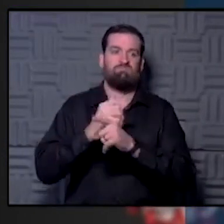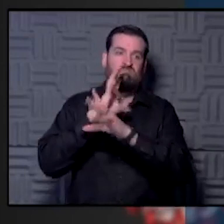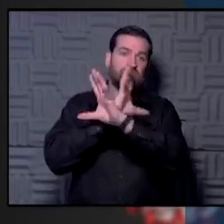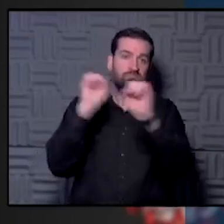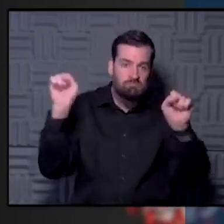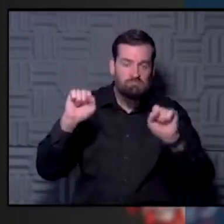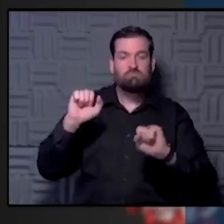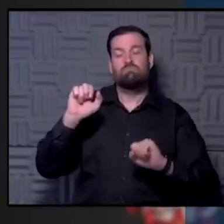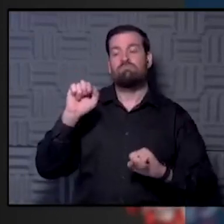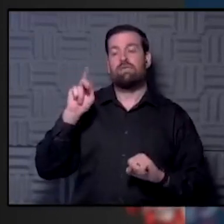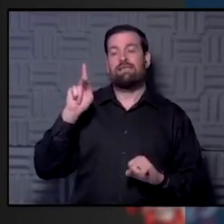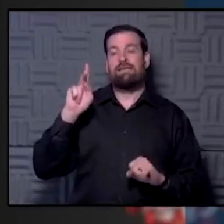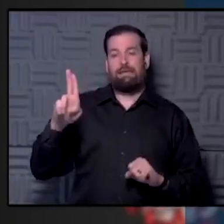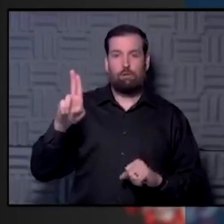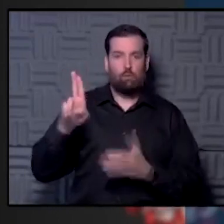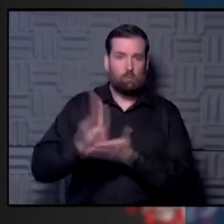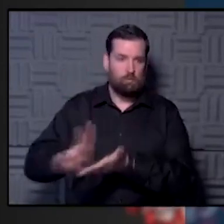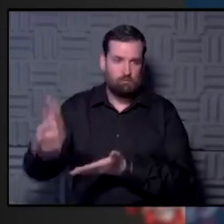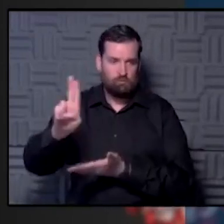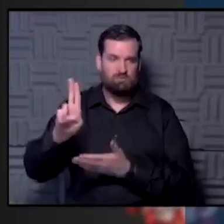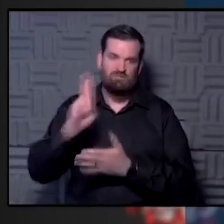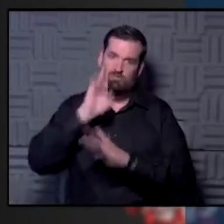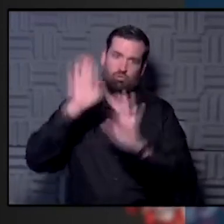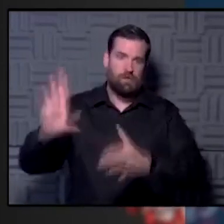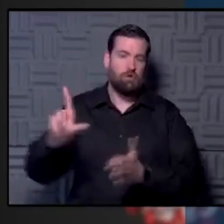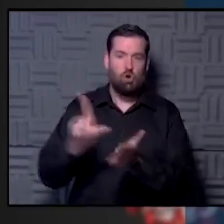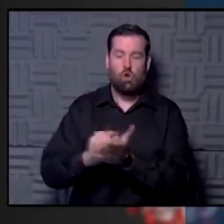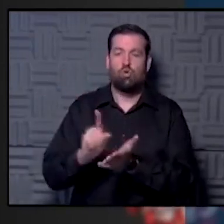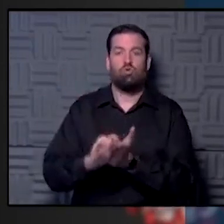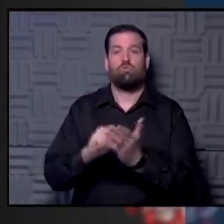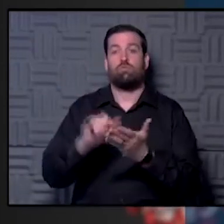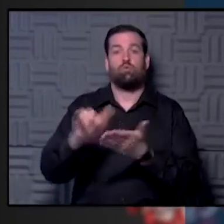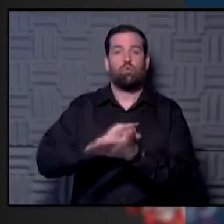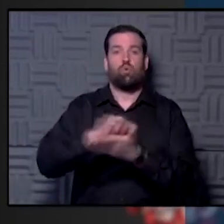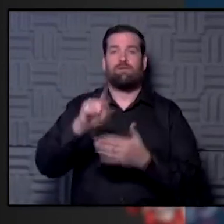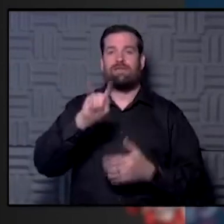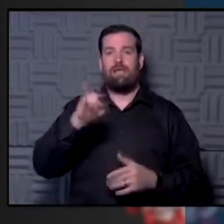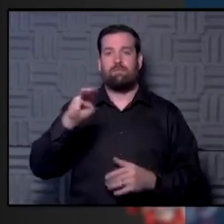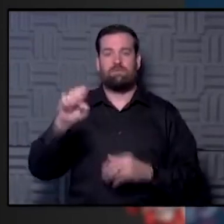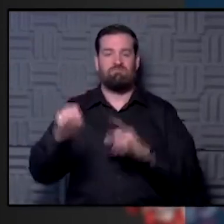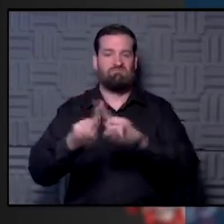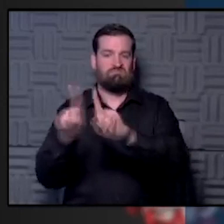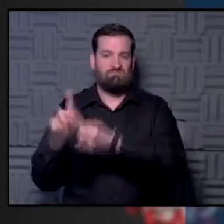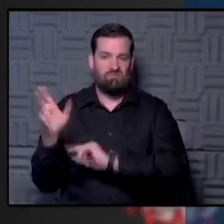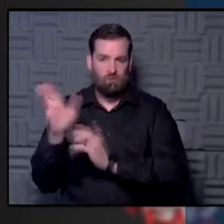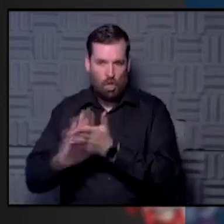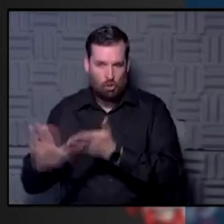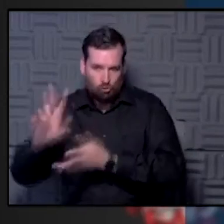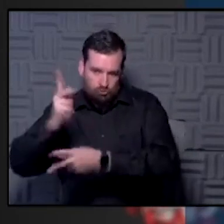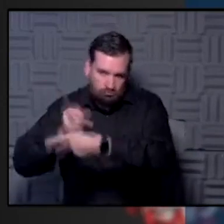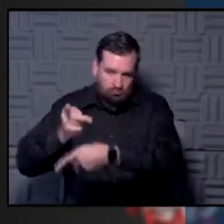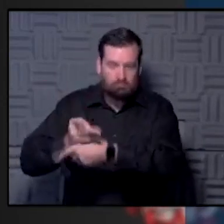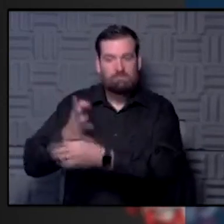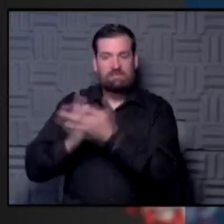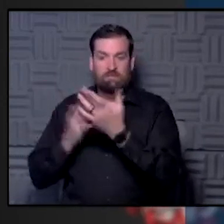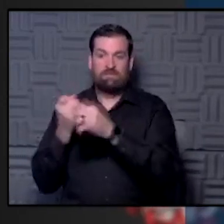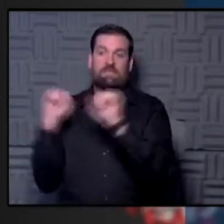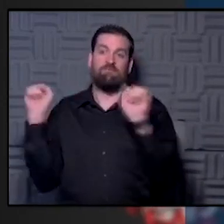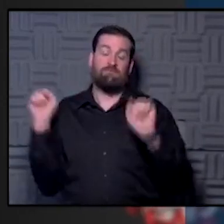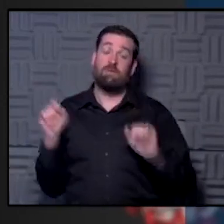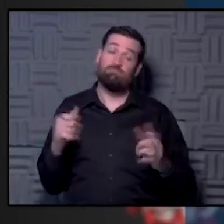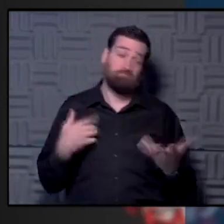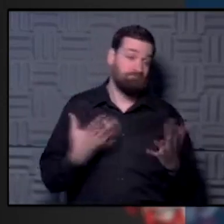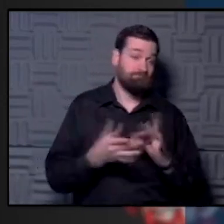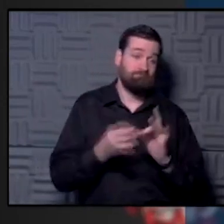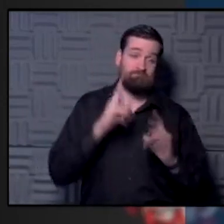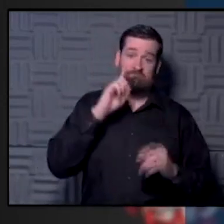about how things are going. Actually, a great article this morning in the New York Times about how different colleges are handling it and how some places have stayed really safe. I'll just say, I